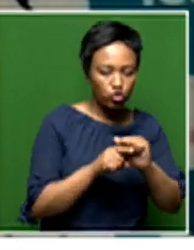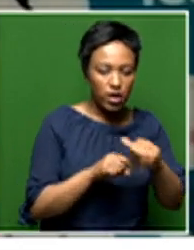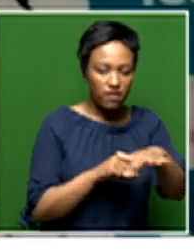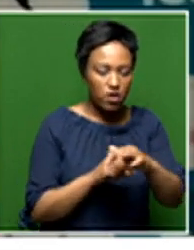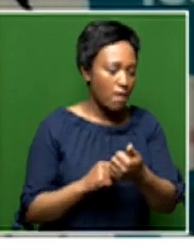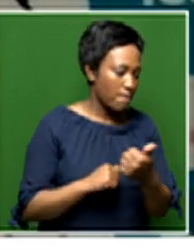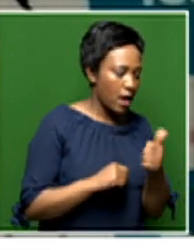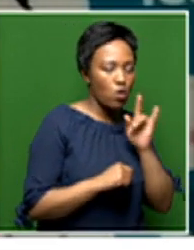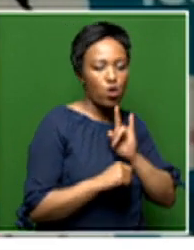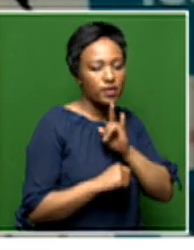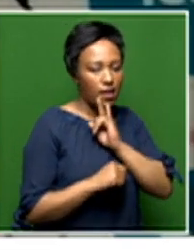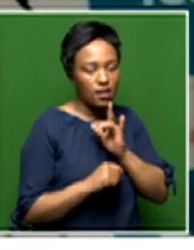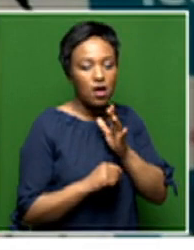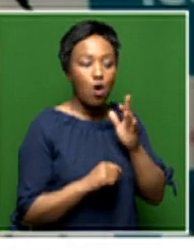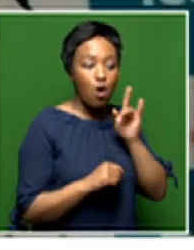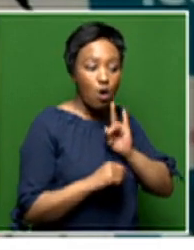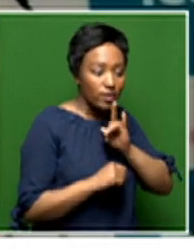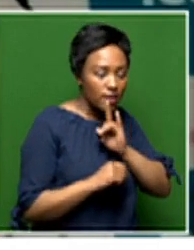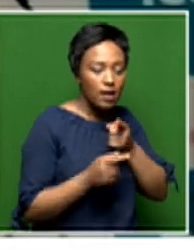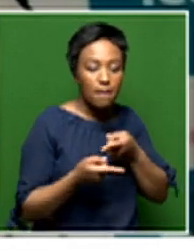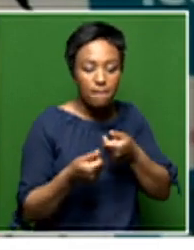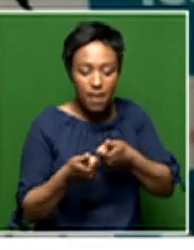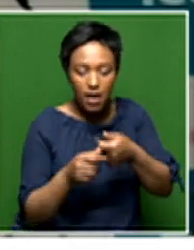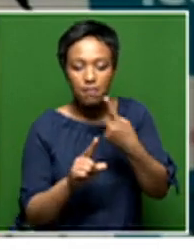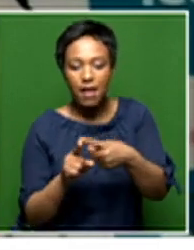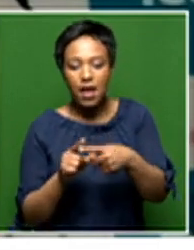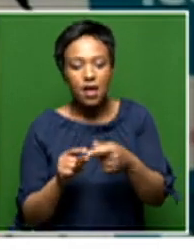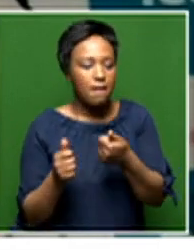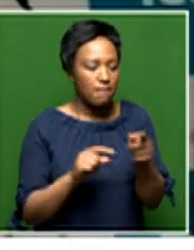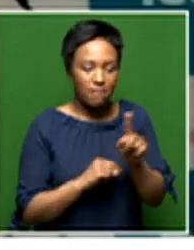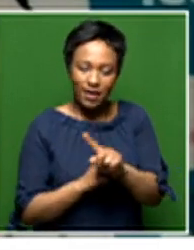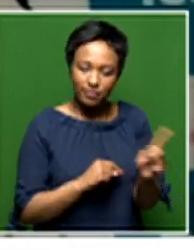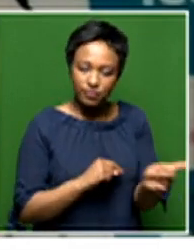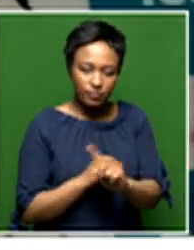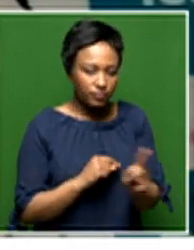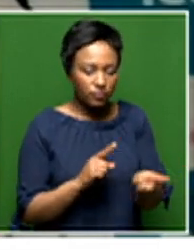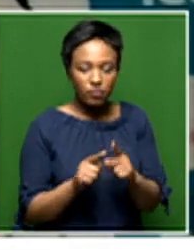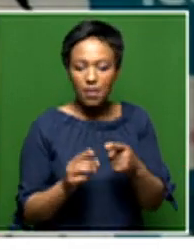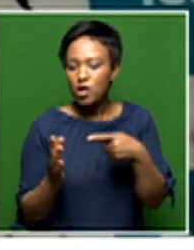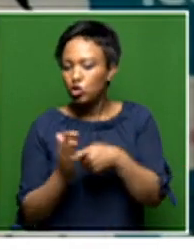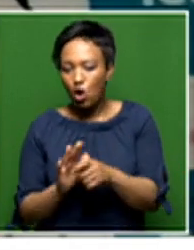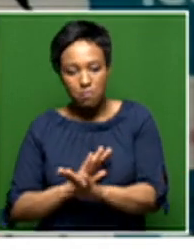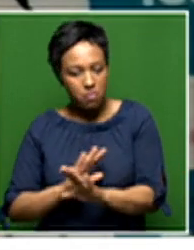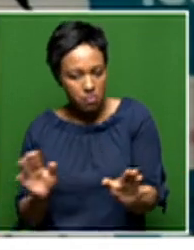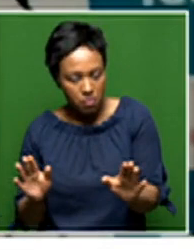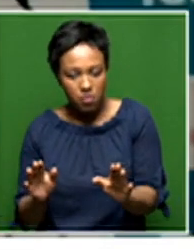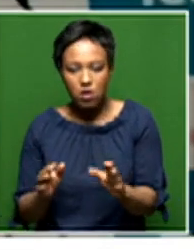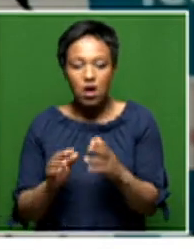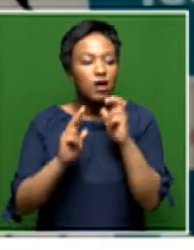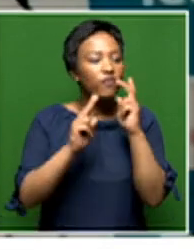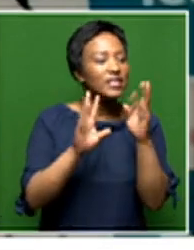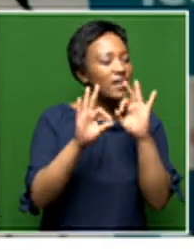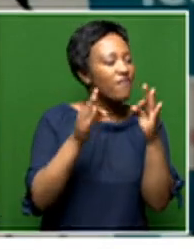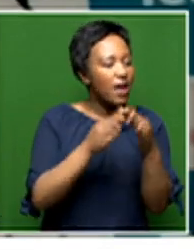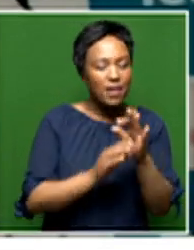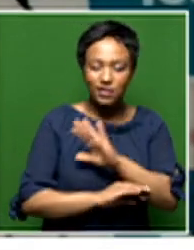to the hotel, or to the hotel, and then to the playing venue and back to the hotel. No one is going to go to the stores. No one is going to go and visit